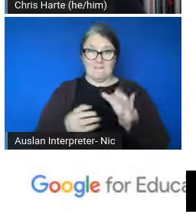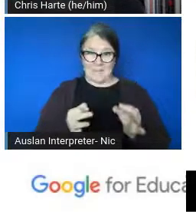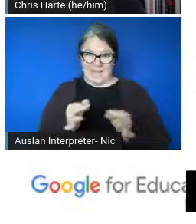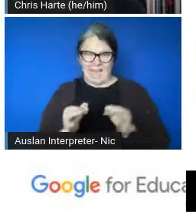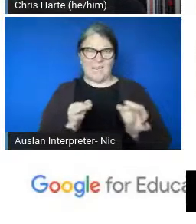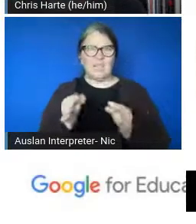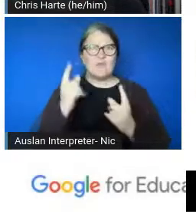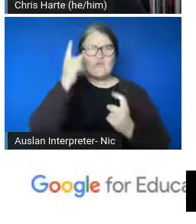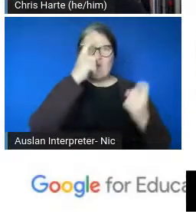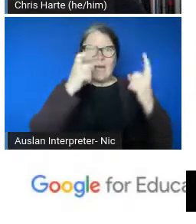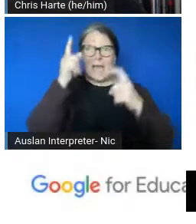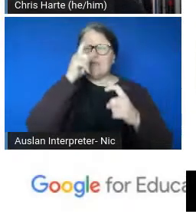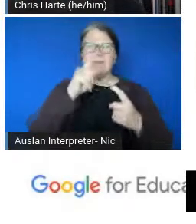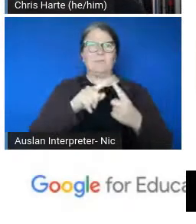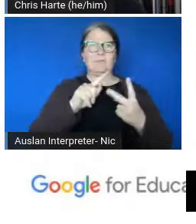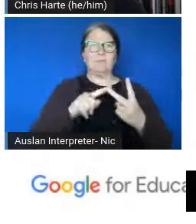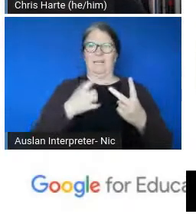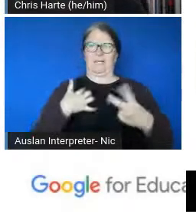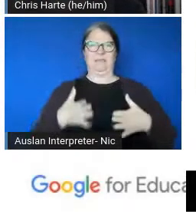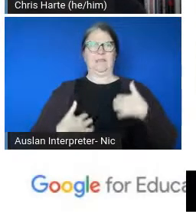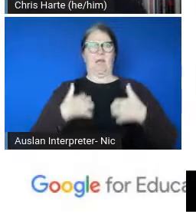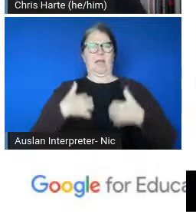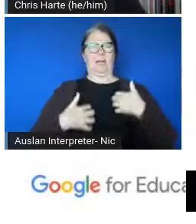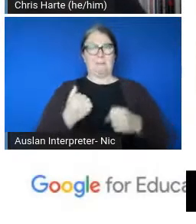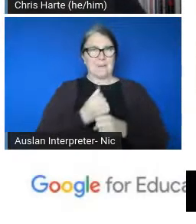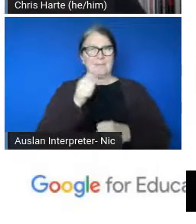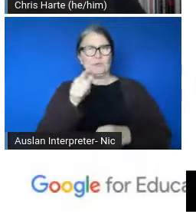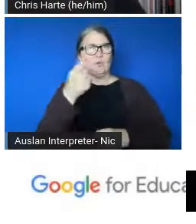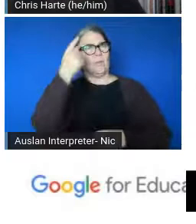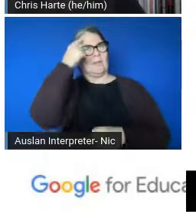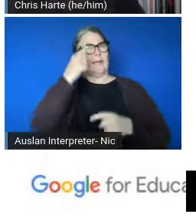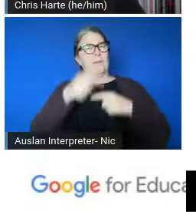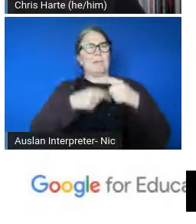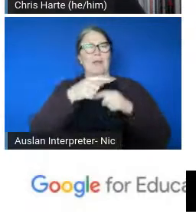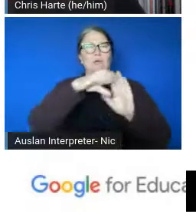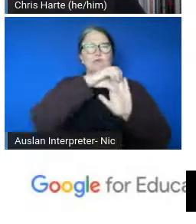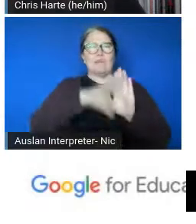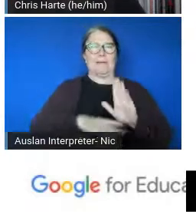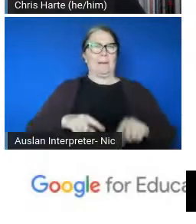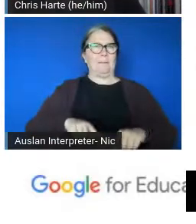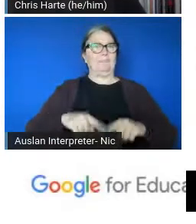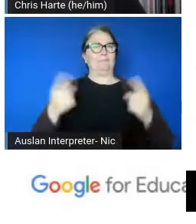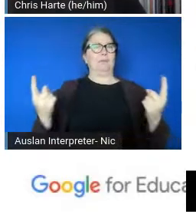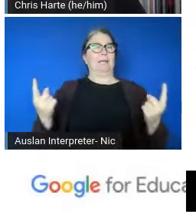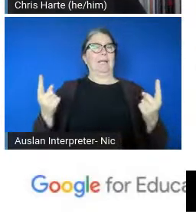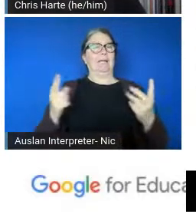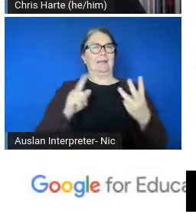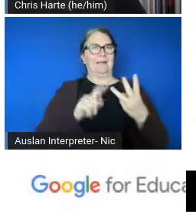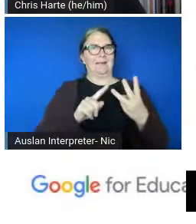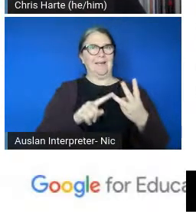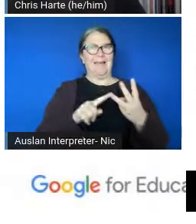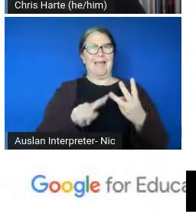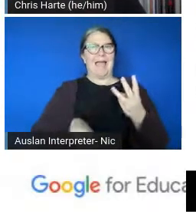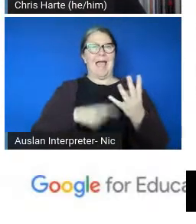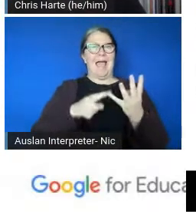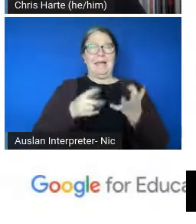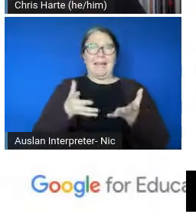at your curriculum in a different way, and it also genuinely allows you to be